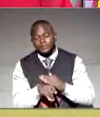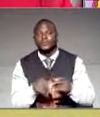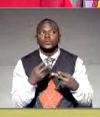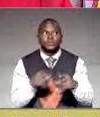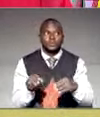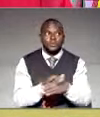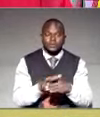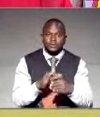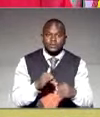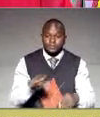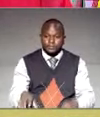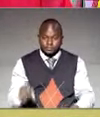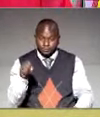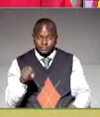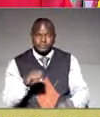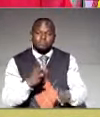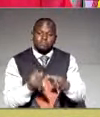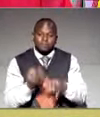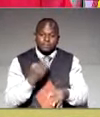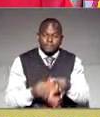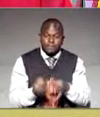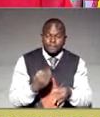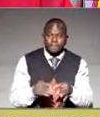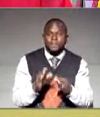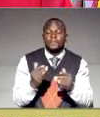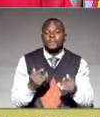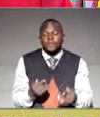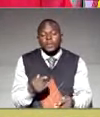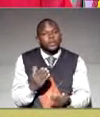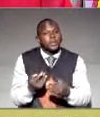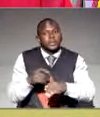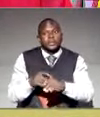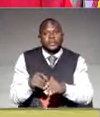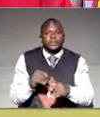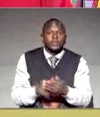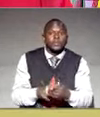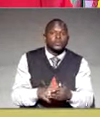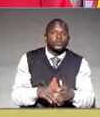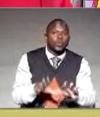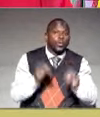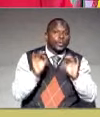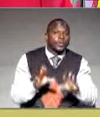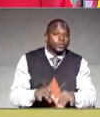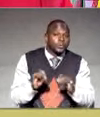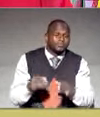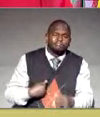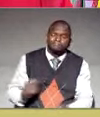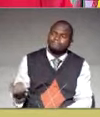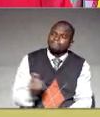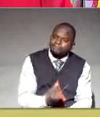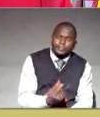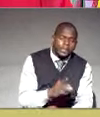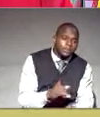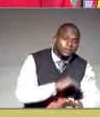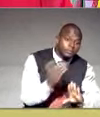I picked them up, I mended them, they became shoes. So one time when I came to Owino, I came to buy shoes,